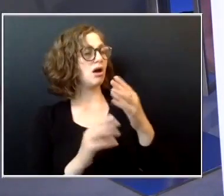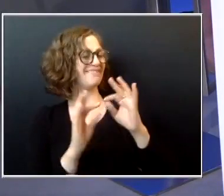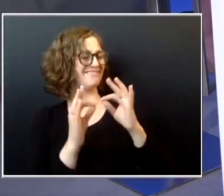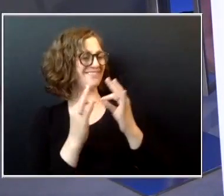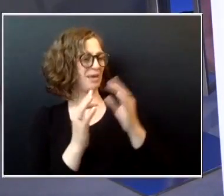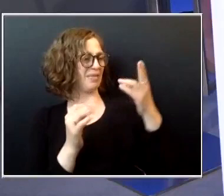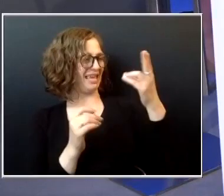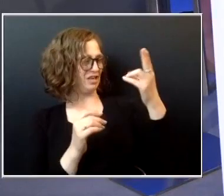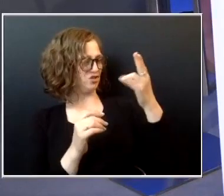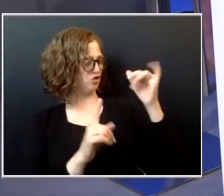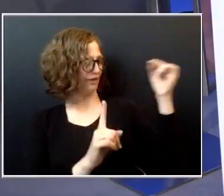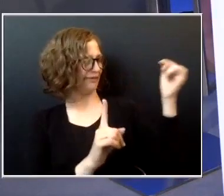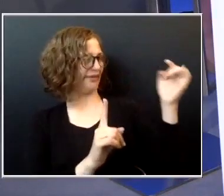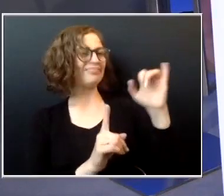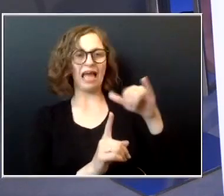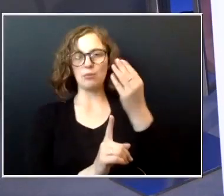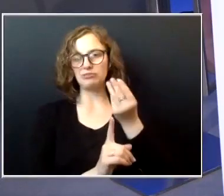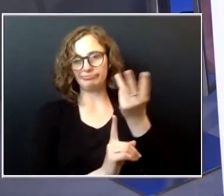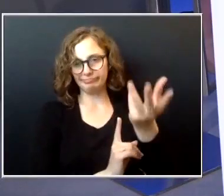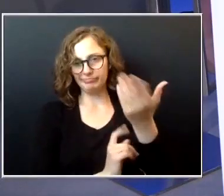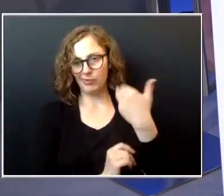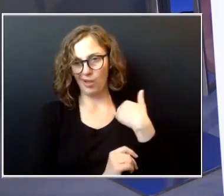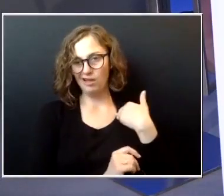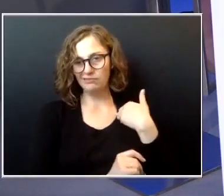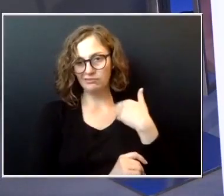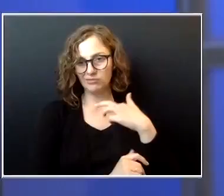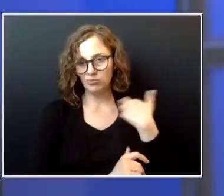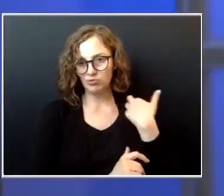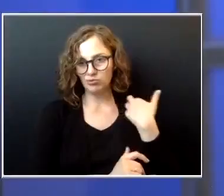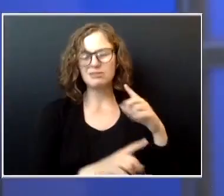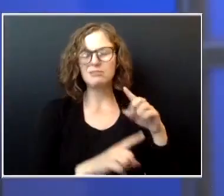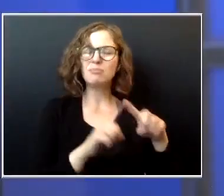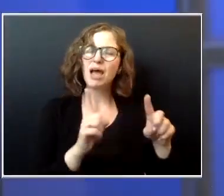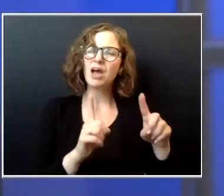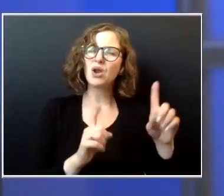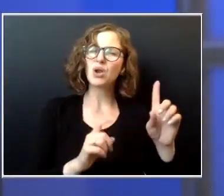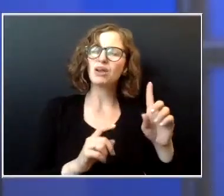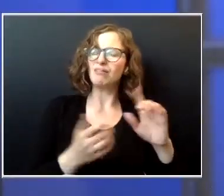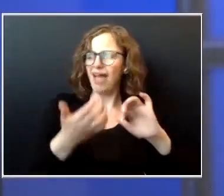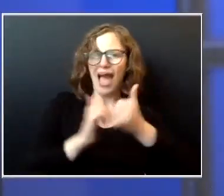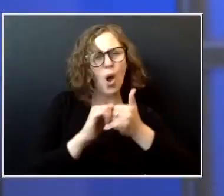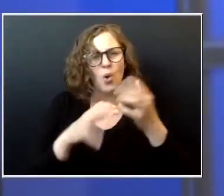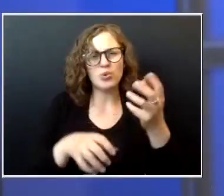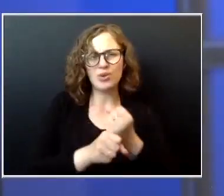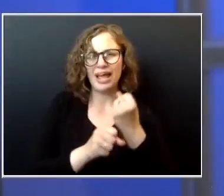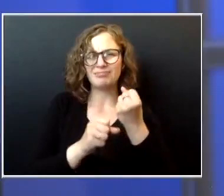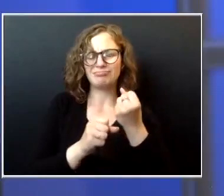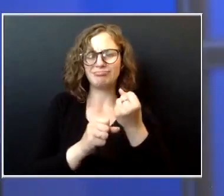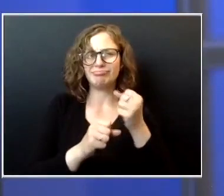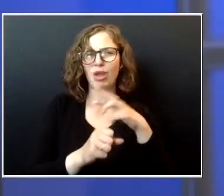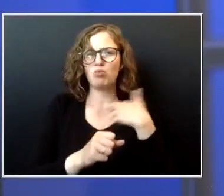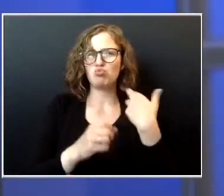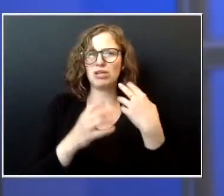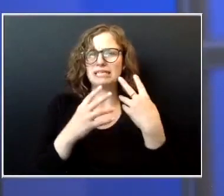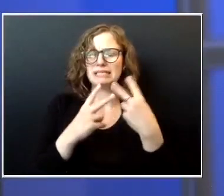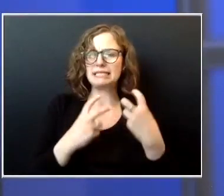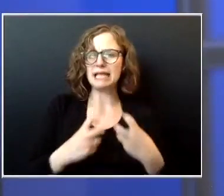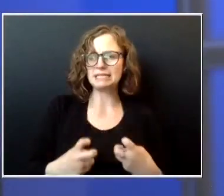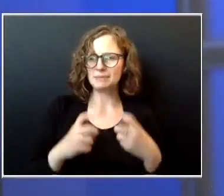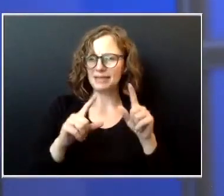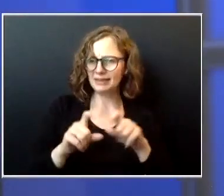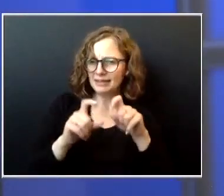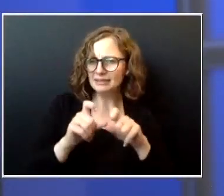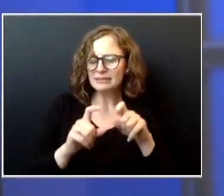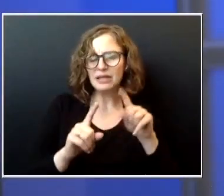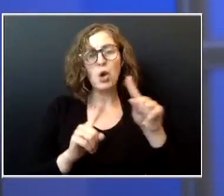breast cancer risk assessment test? I would recommend going to your primary care physician, asking about breast cancer risk assessment. There are